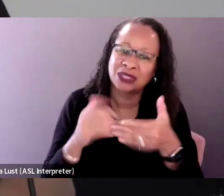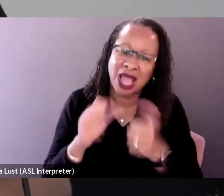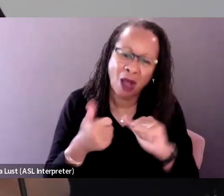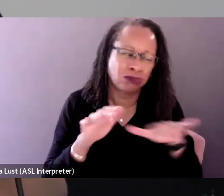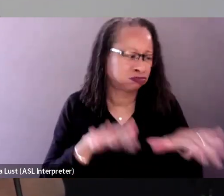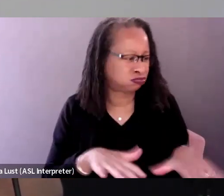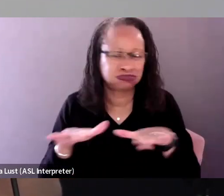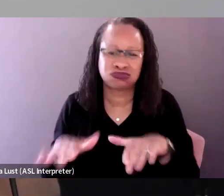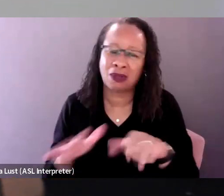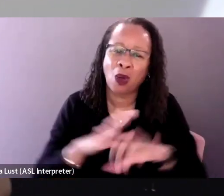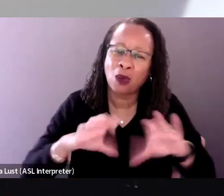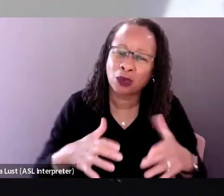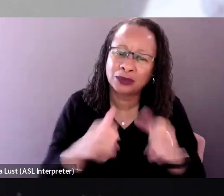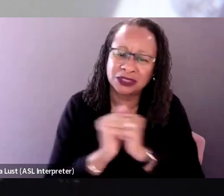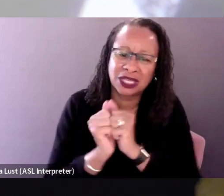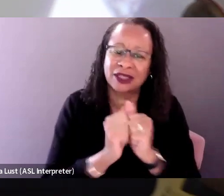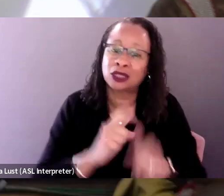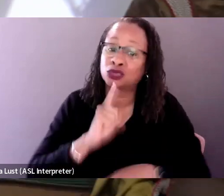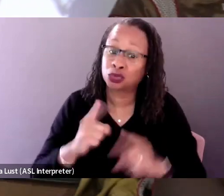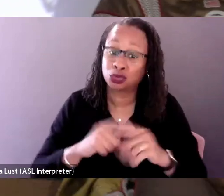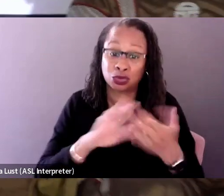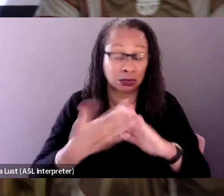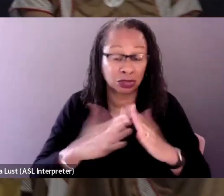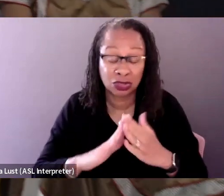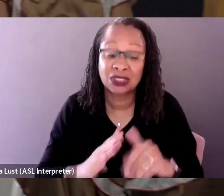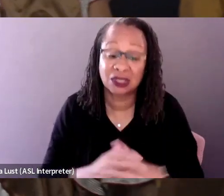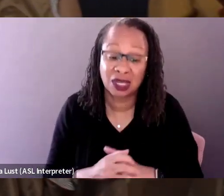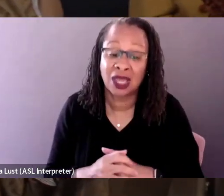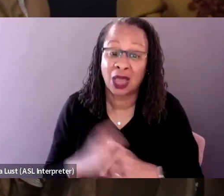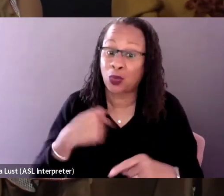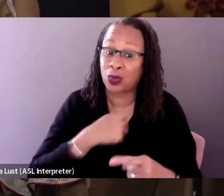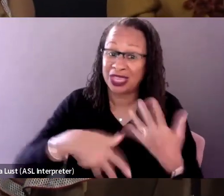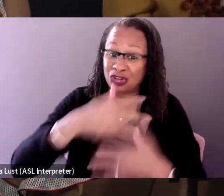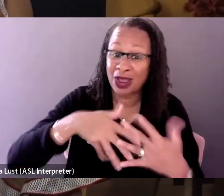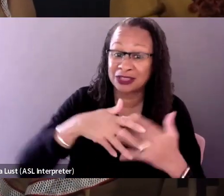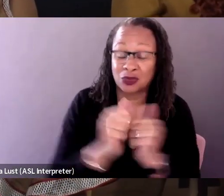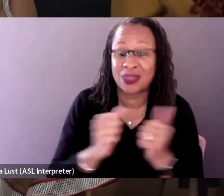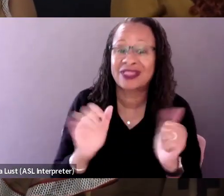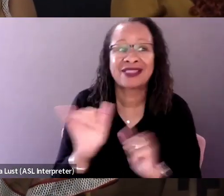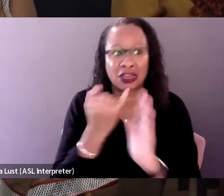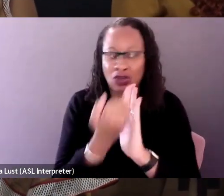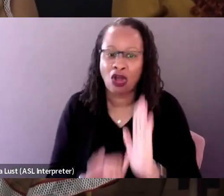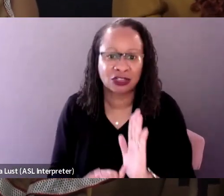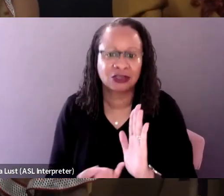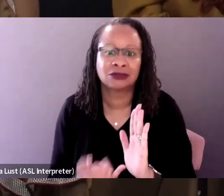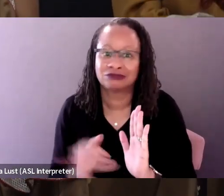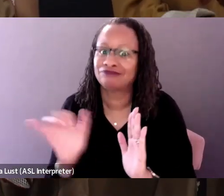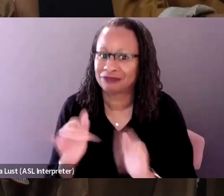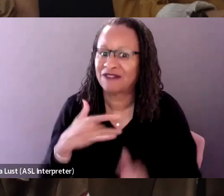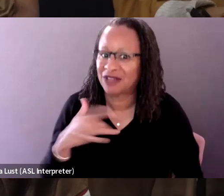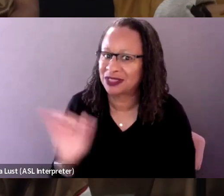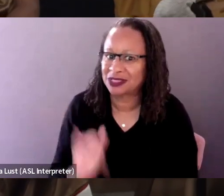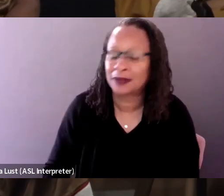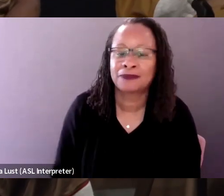true to the community that we were interacting with and just like a part of. And I think it